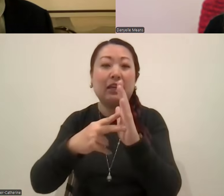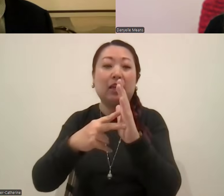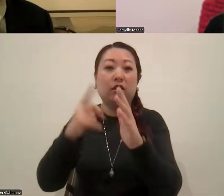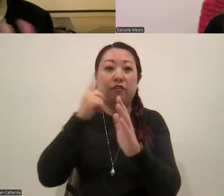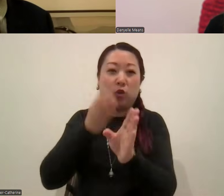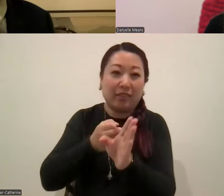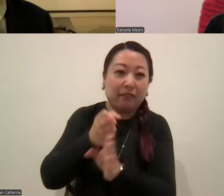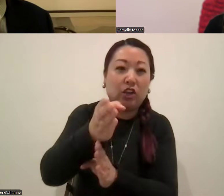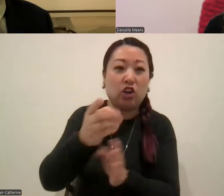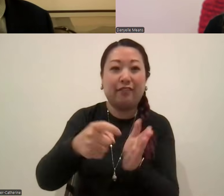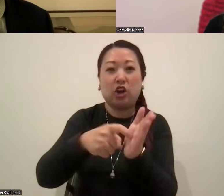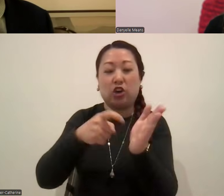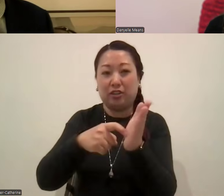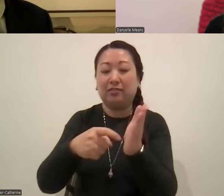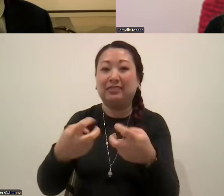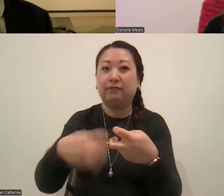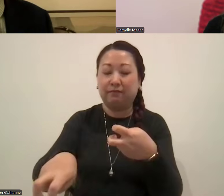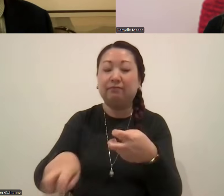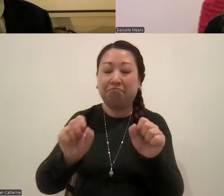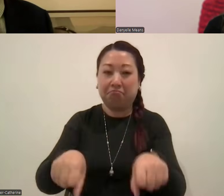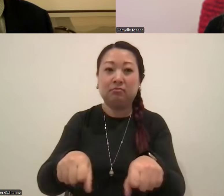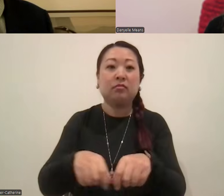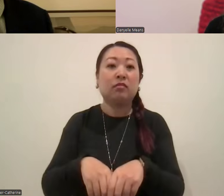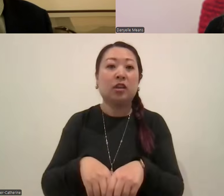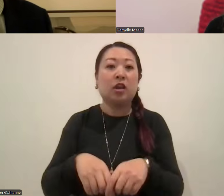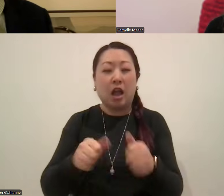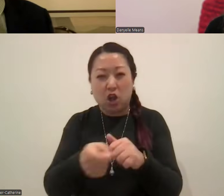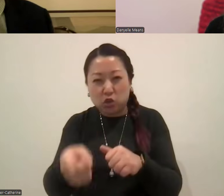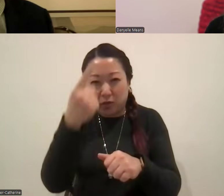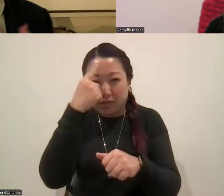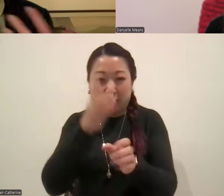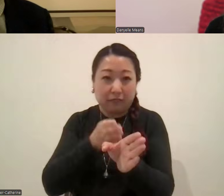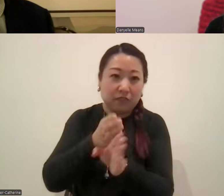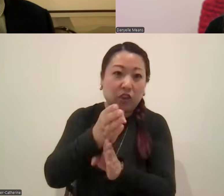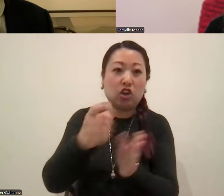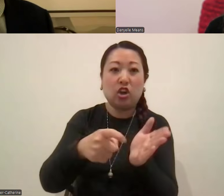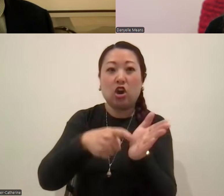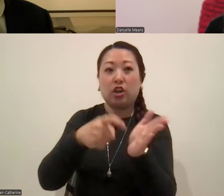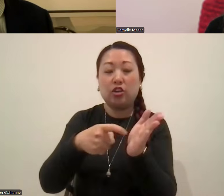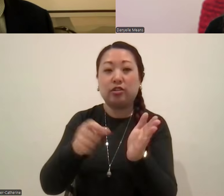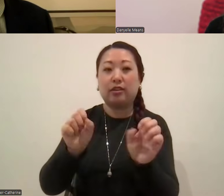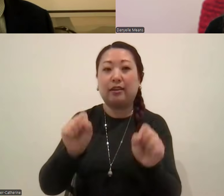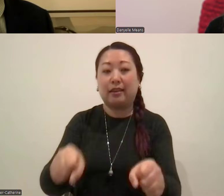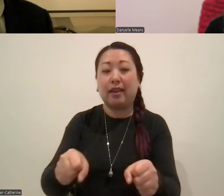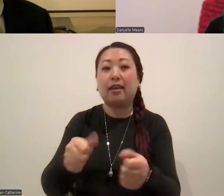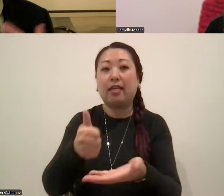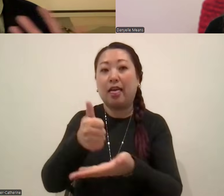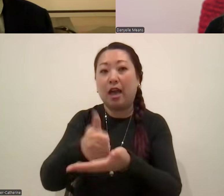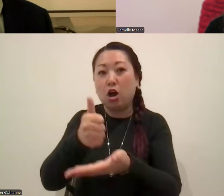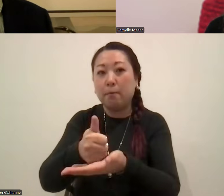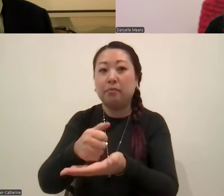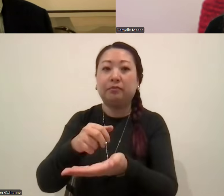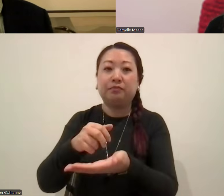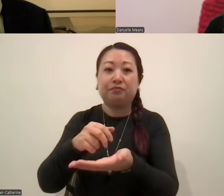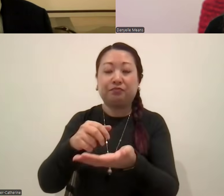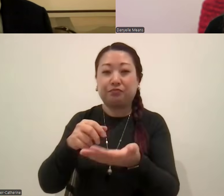mean, how do you think that the field of archaeology can help help engage the topic of repatriation and really enhance